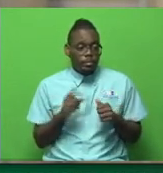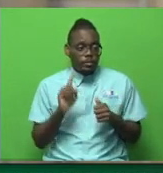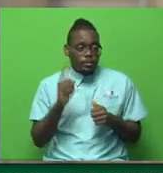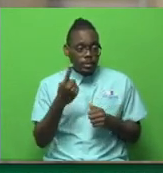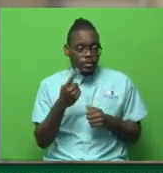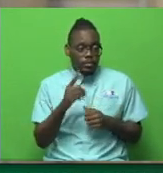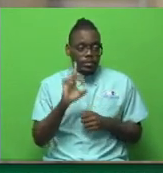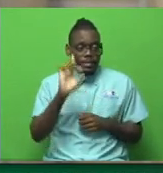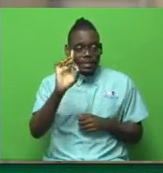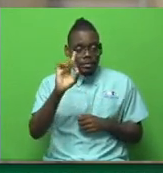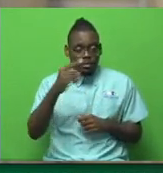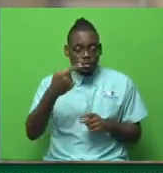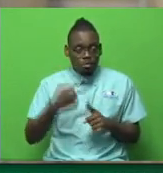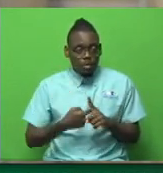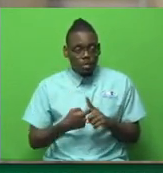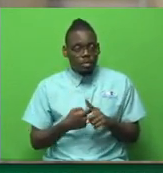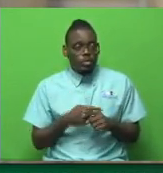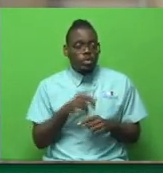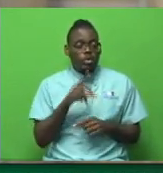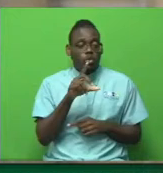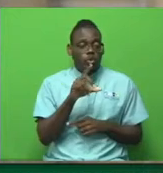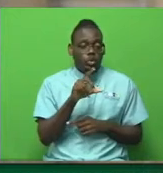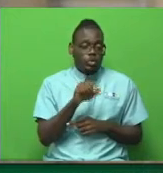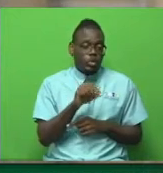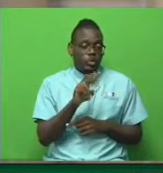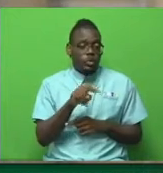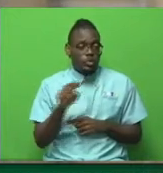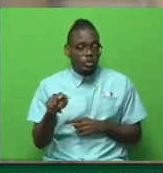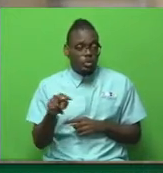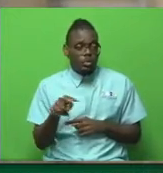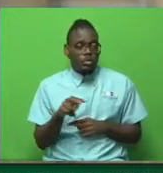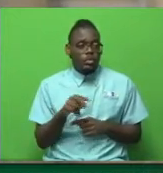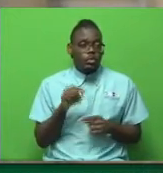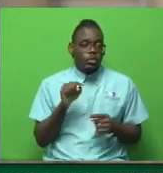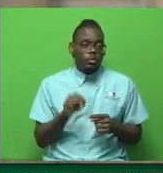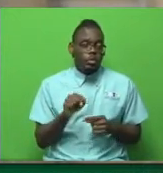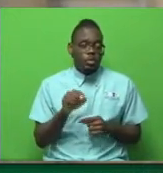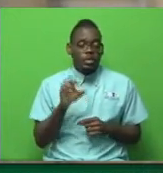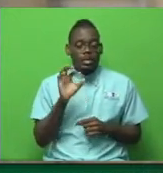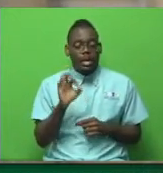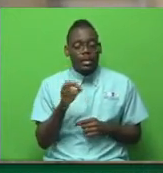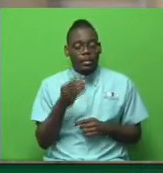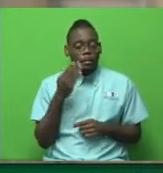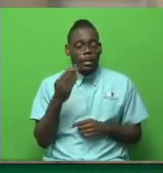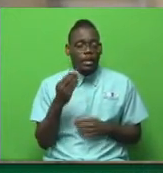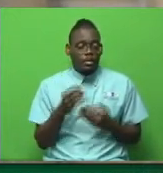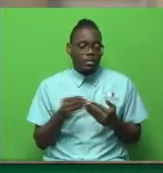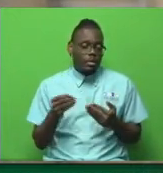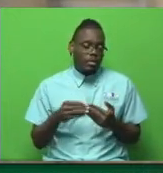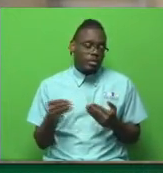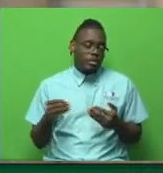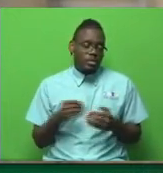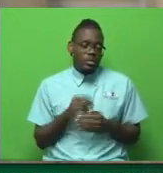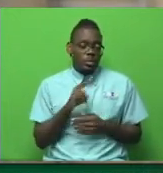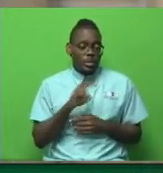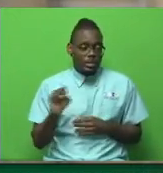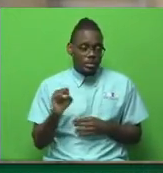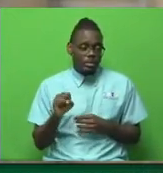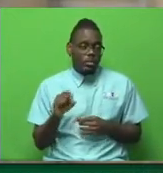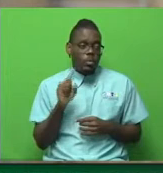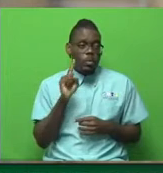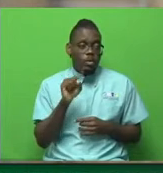were 1.9 billion US dollars or 1.33 billion more than the same period